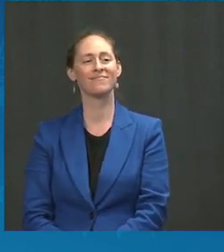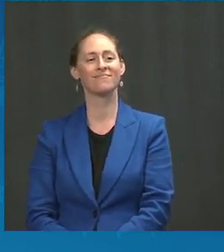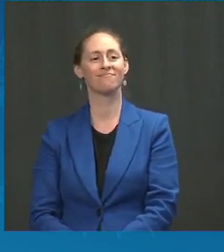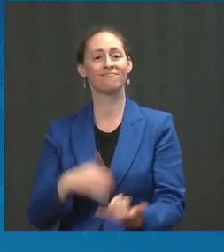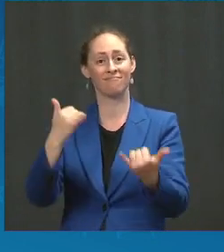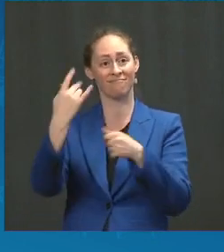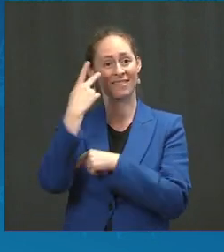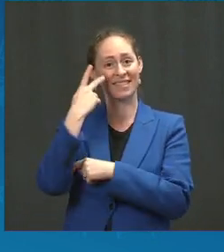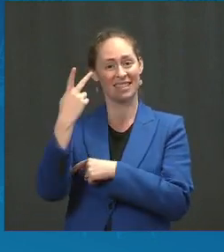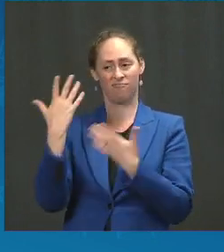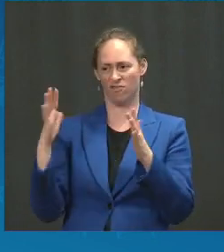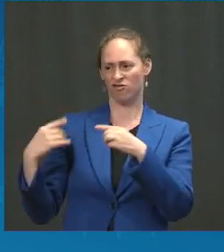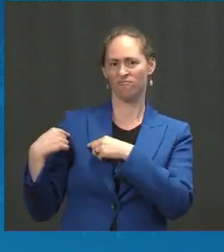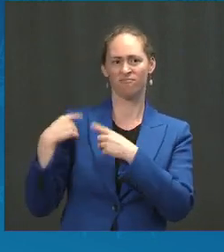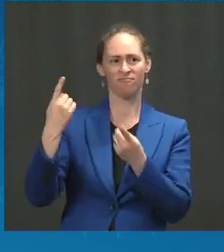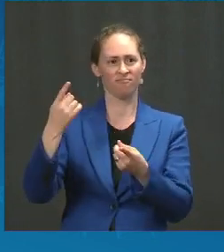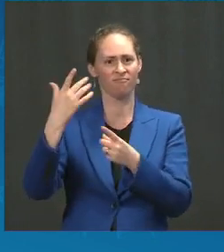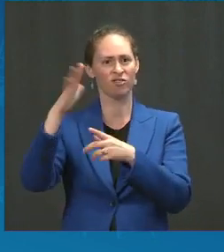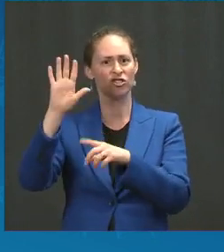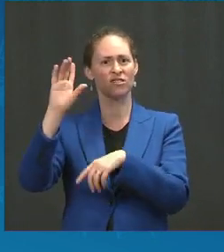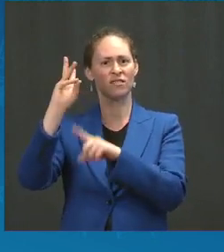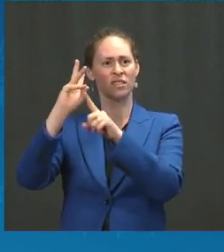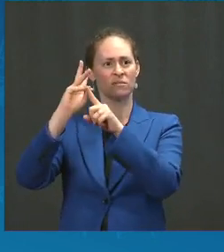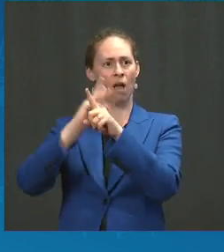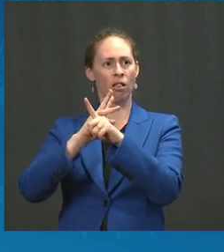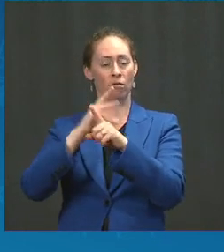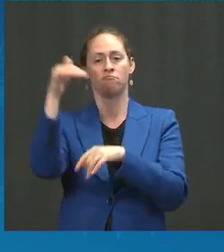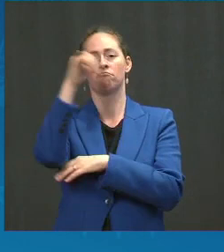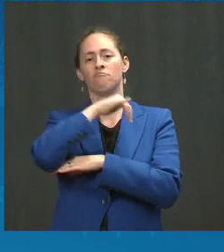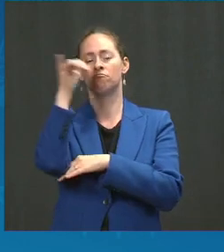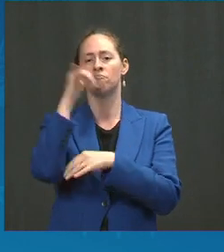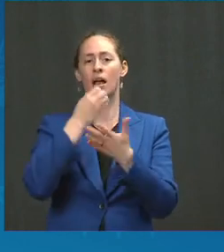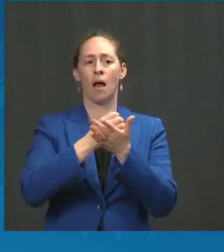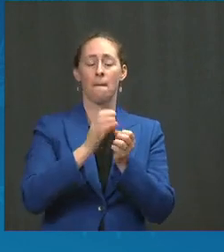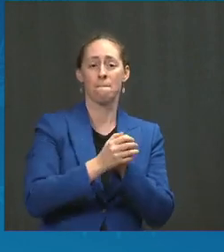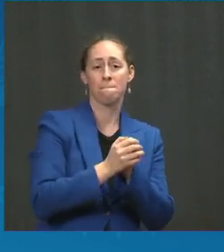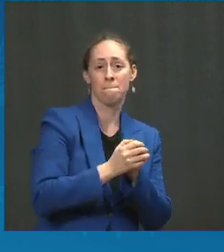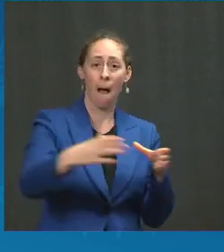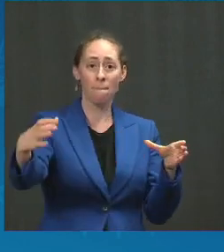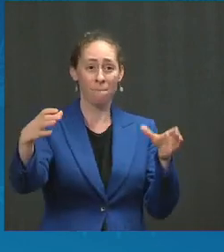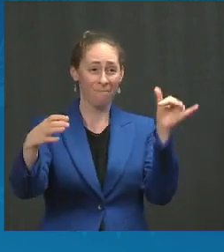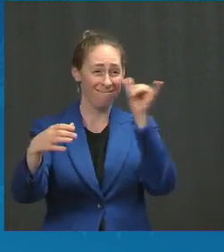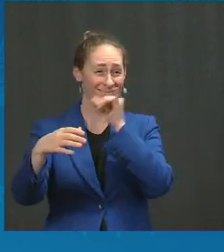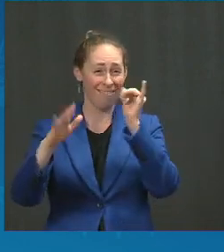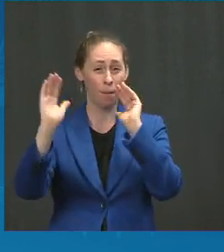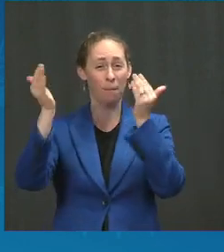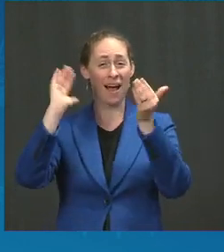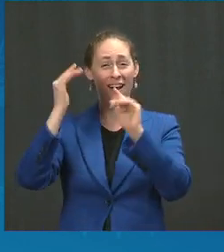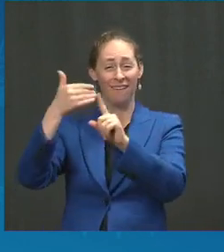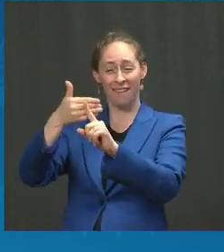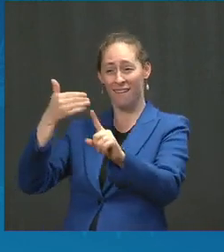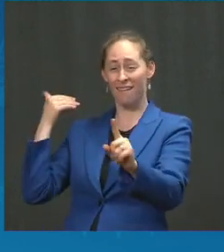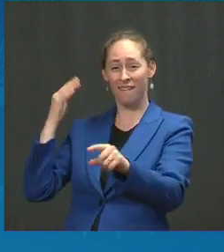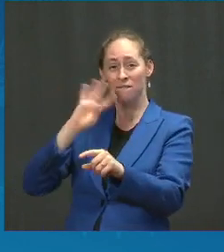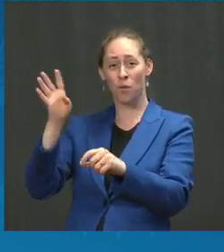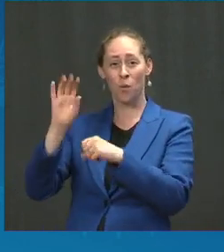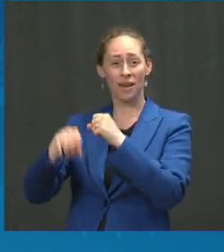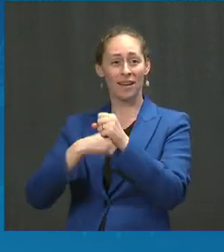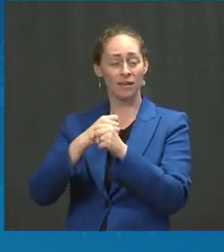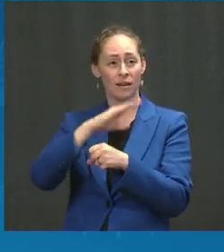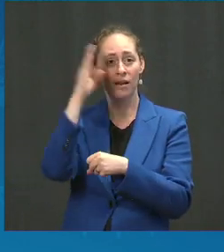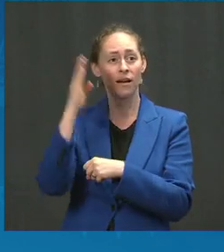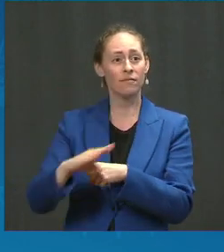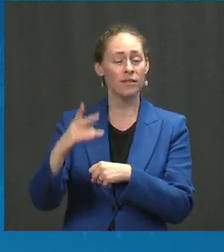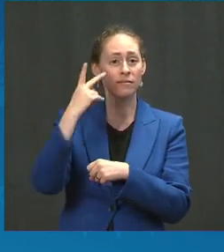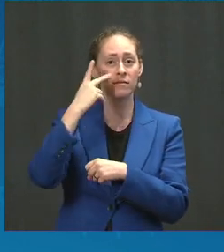has grown at the fastest rate in nearly 40 years. That's a good sign. And to